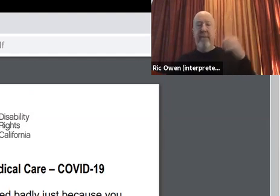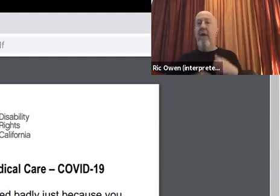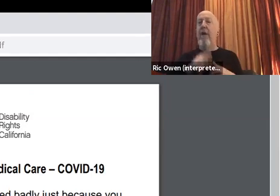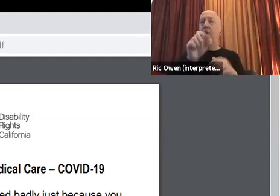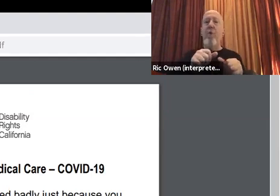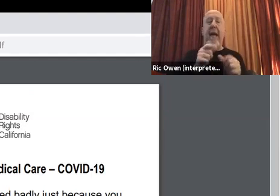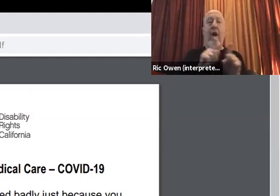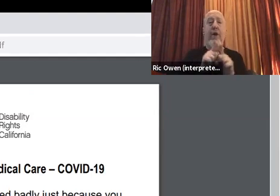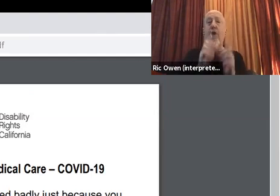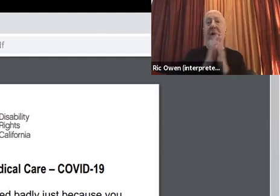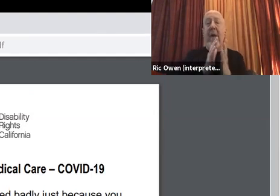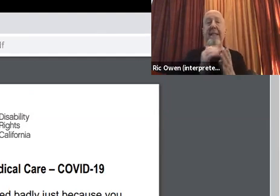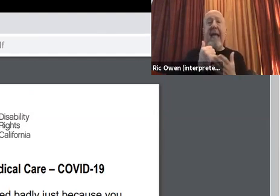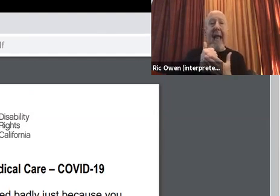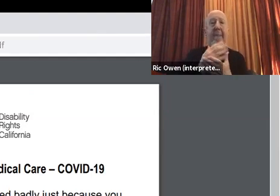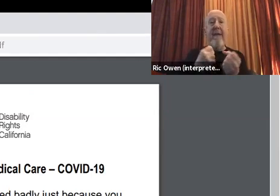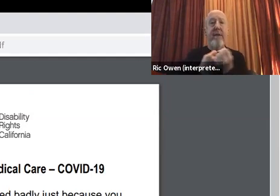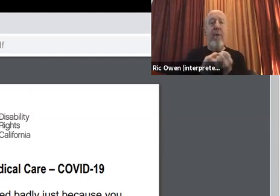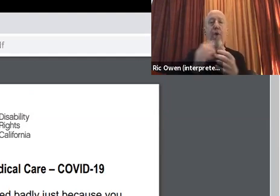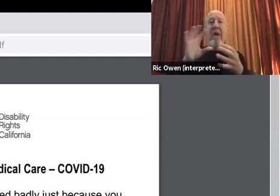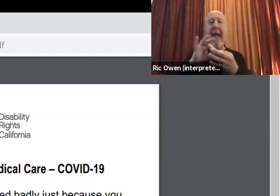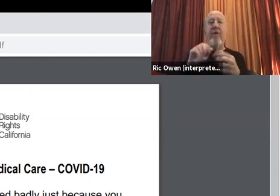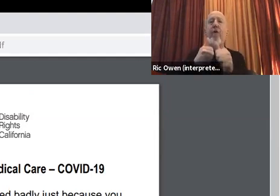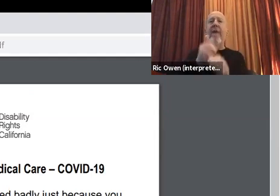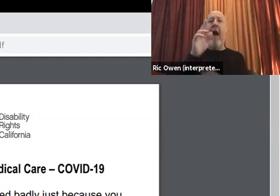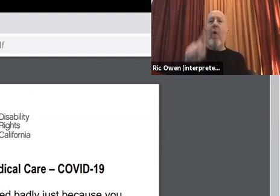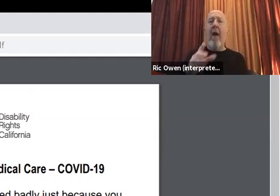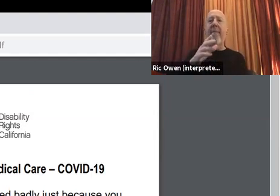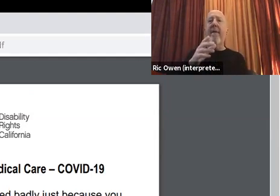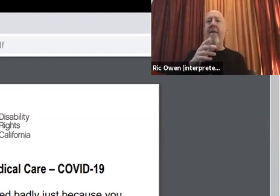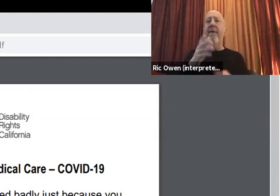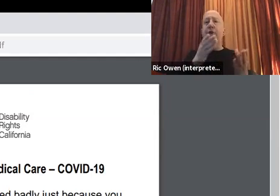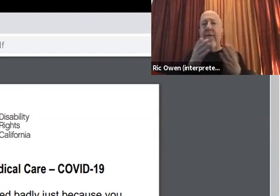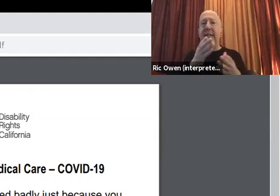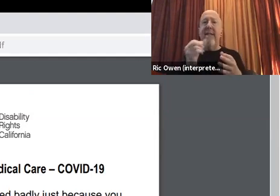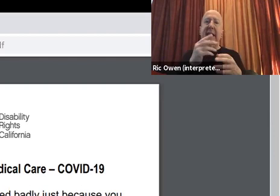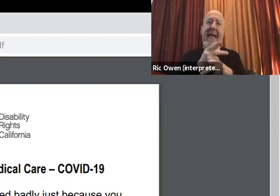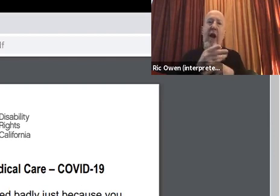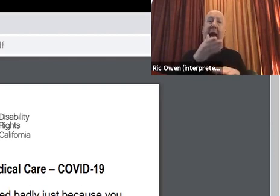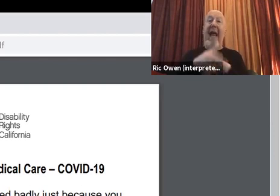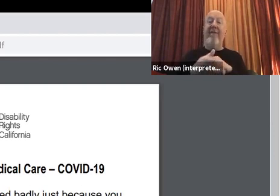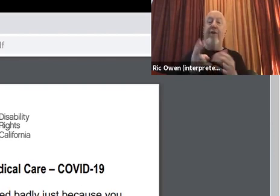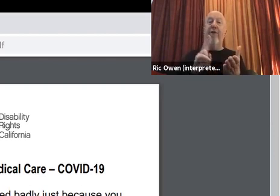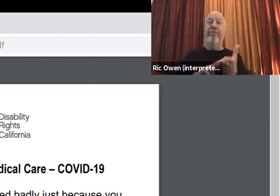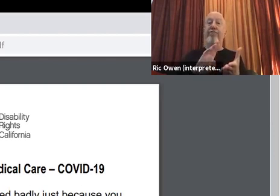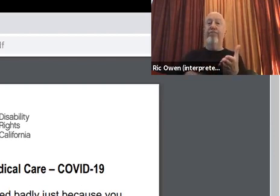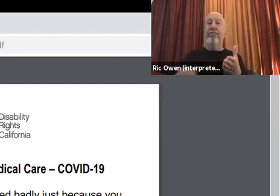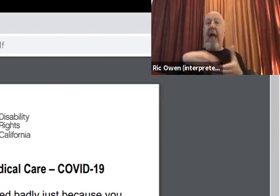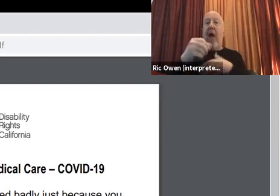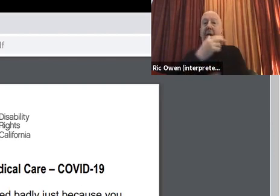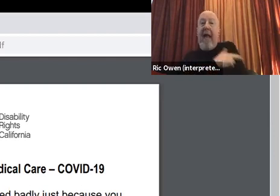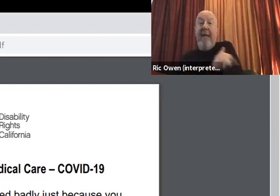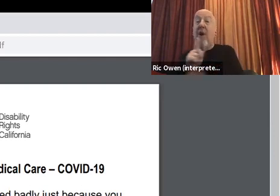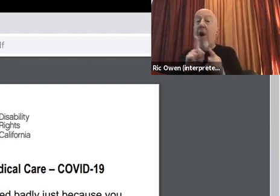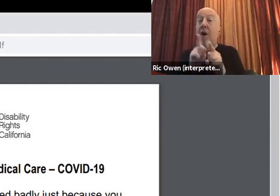to connect to follow-up care and services for after you're discharged. And very important, you